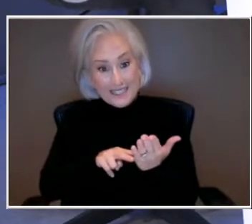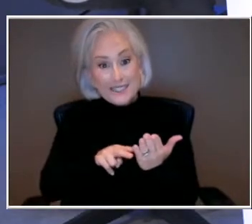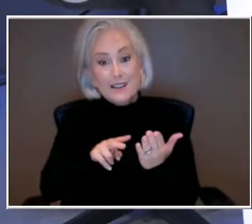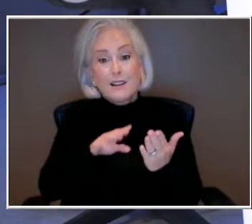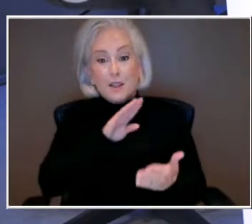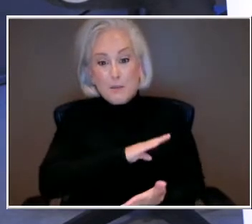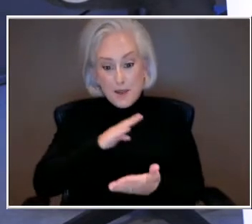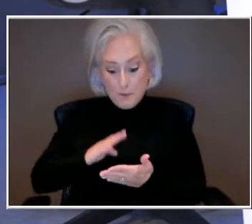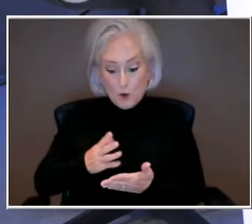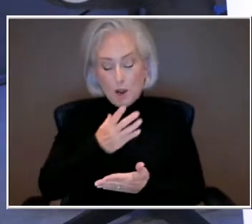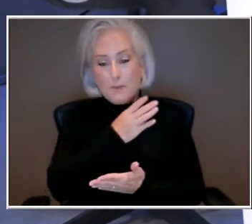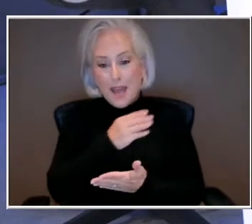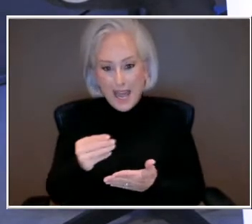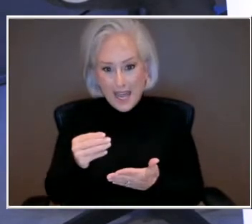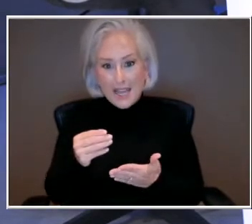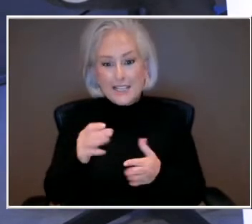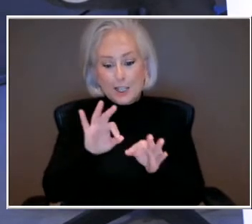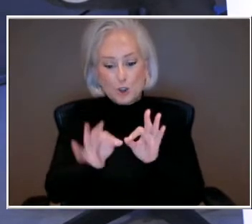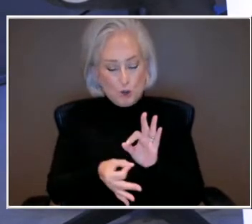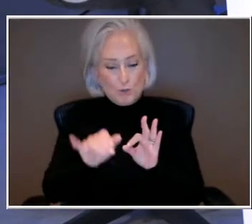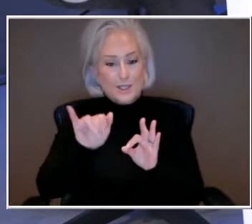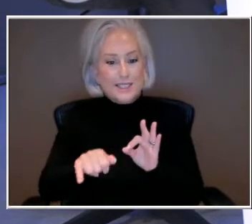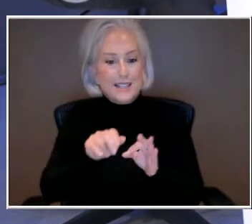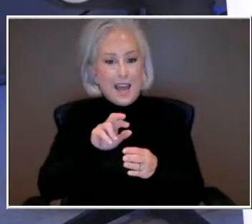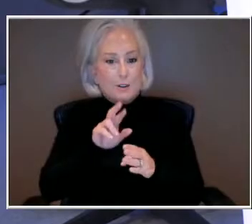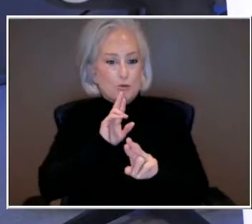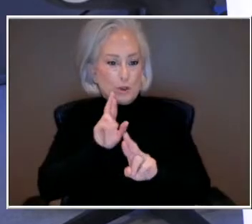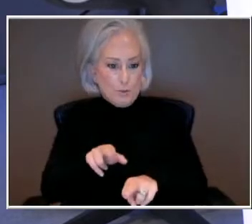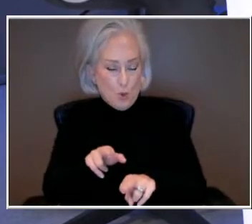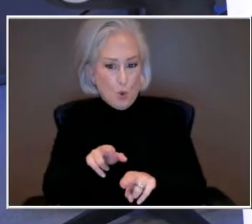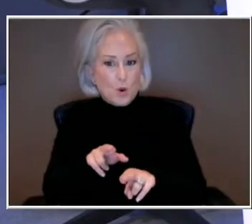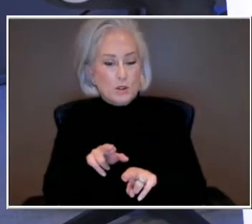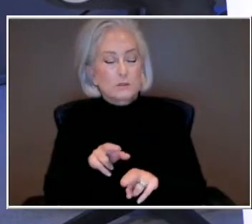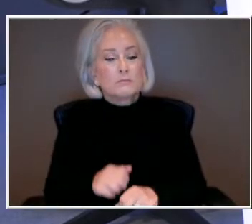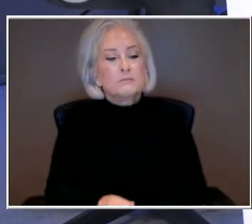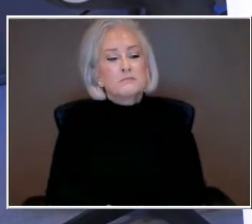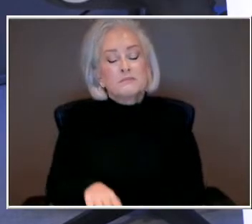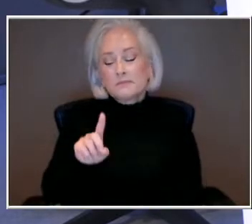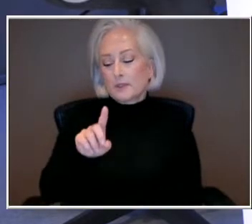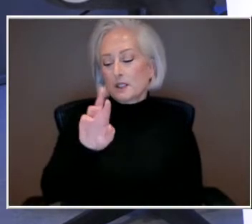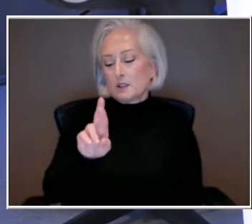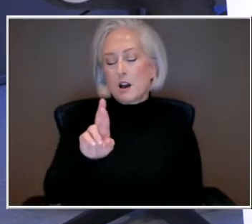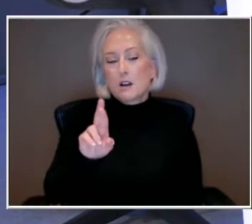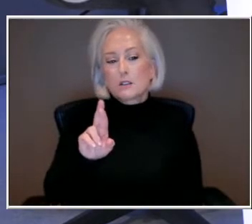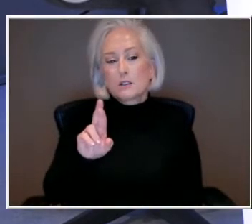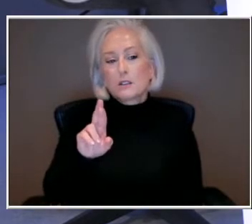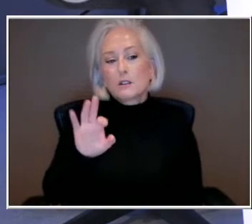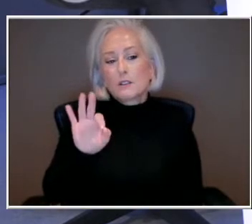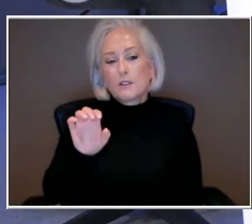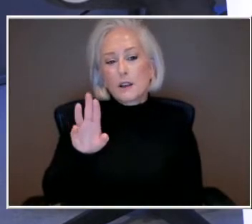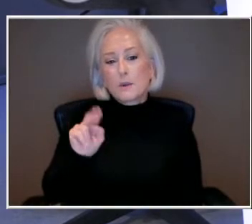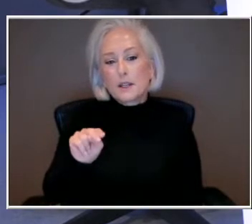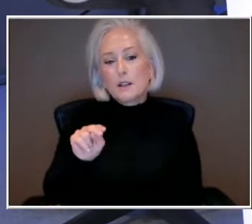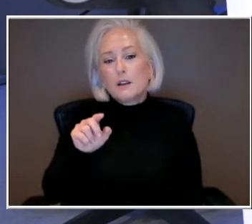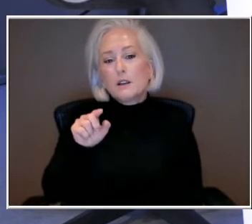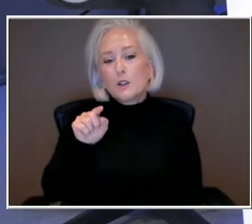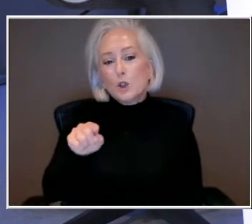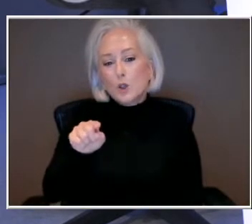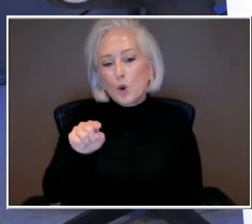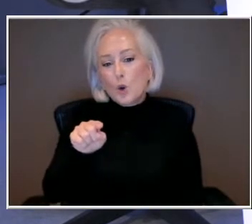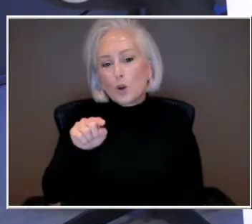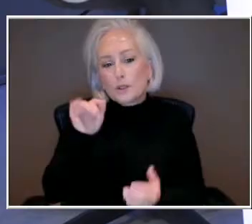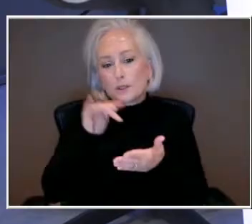understand. Absolutely. Dr. Peterson, you're doing research on AI-assisted mammograms. What are you studying